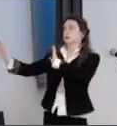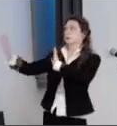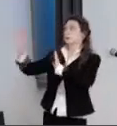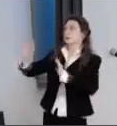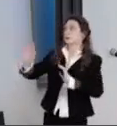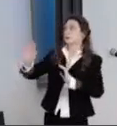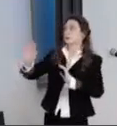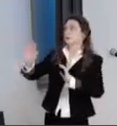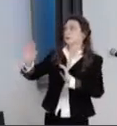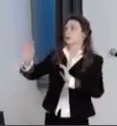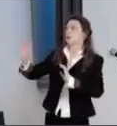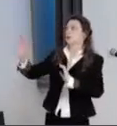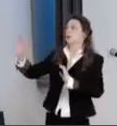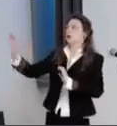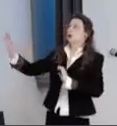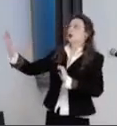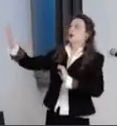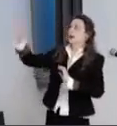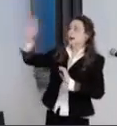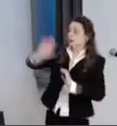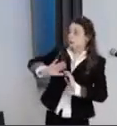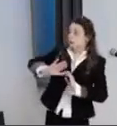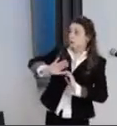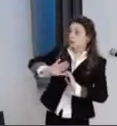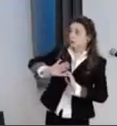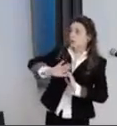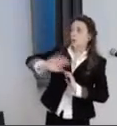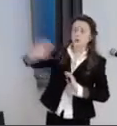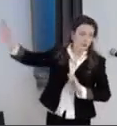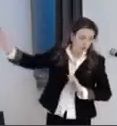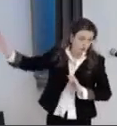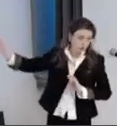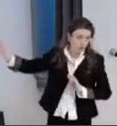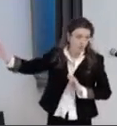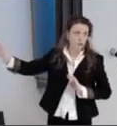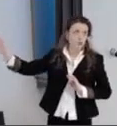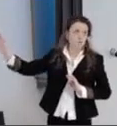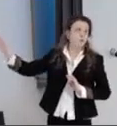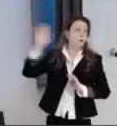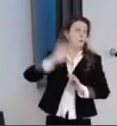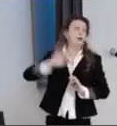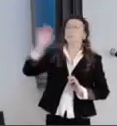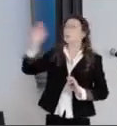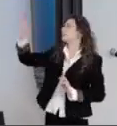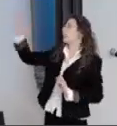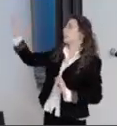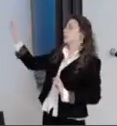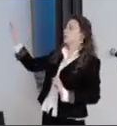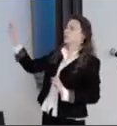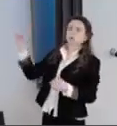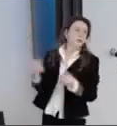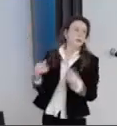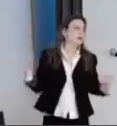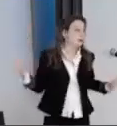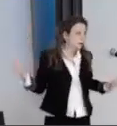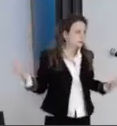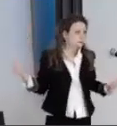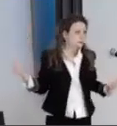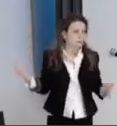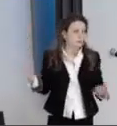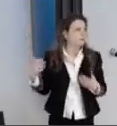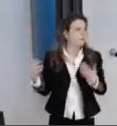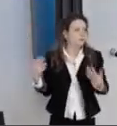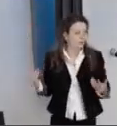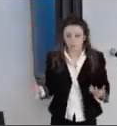contrasted the proper aesthetic appreciation of a natural coastline versus a man-made one which looks exactly